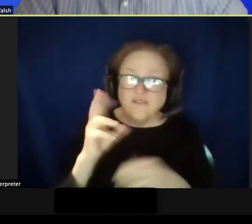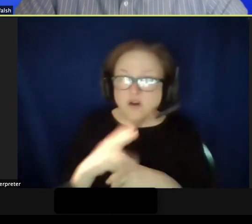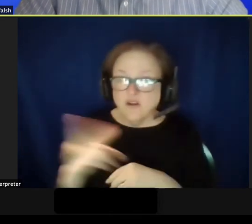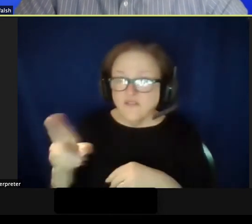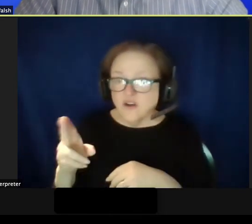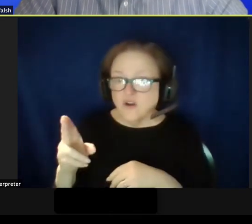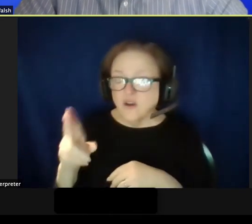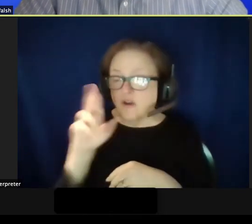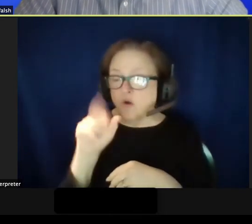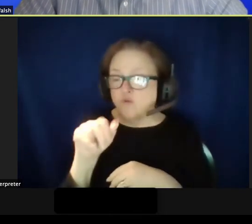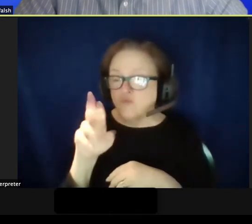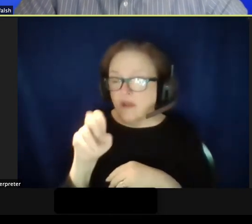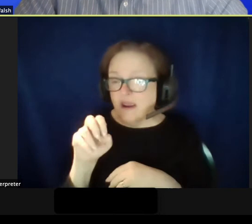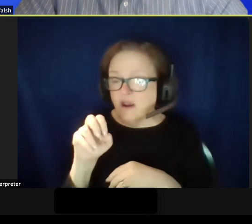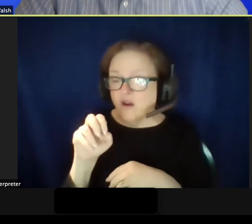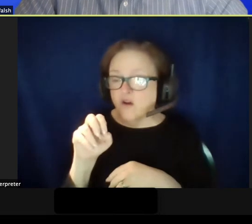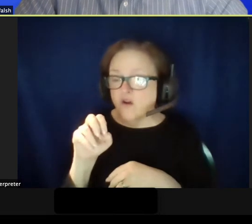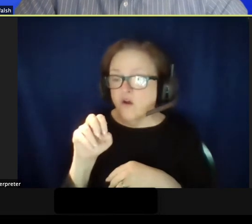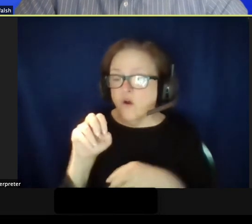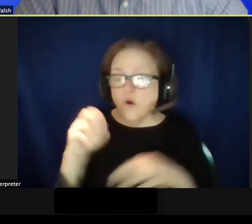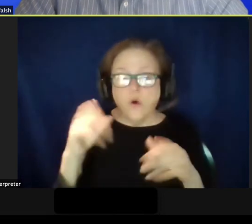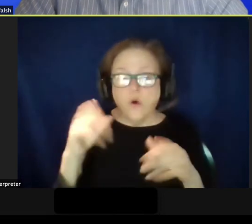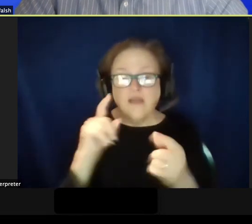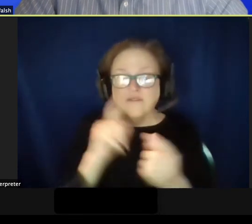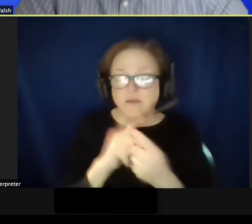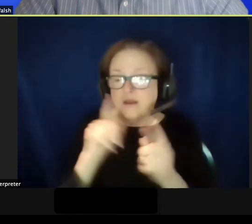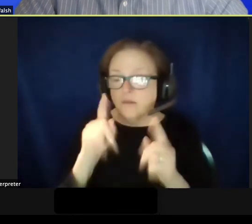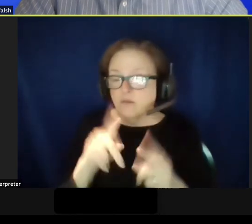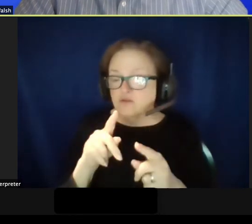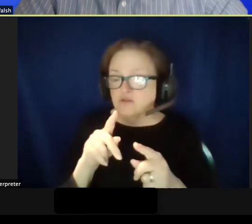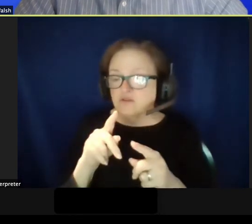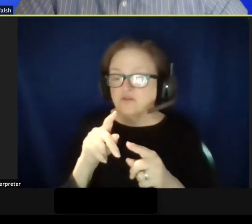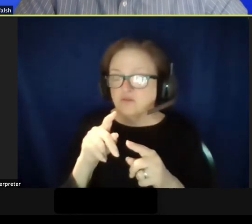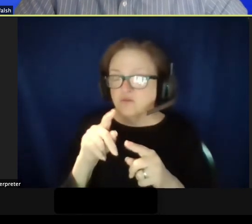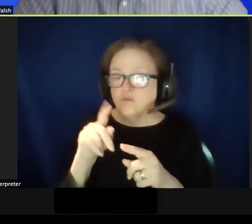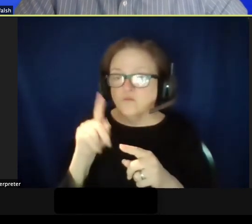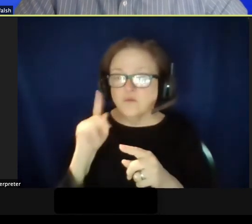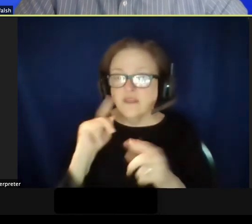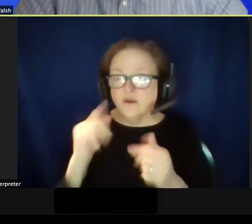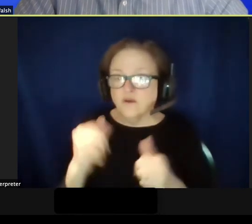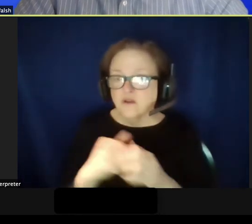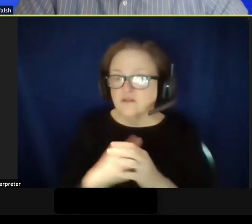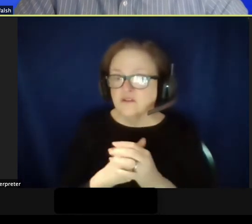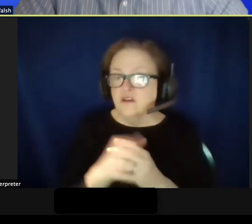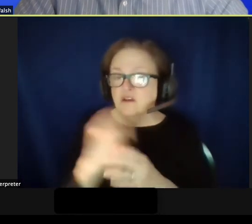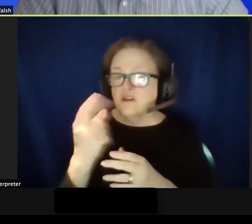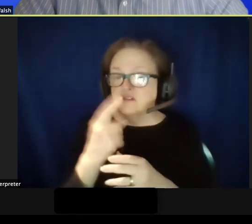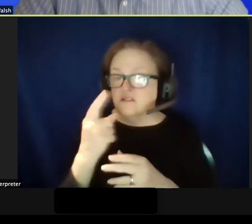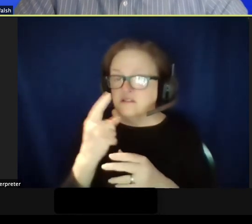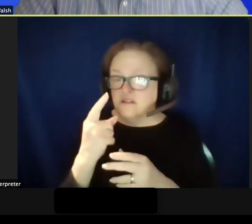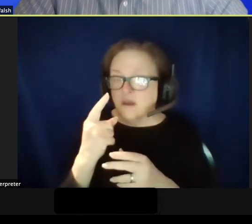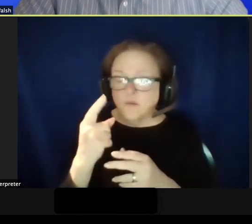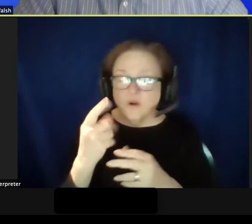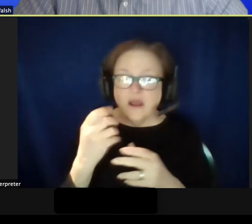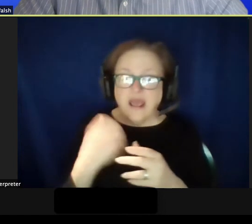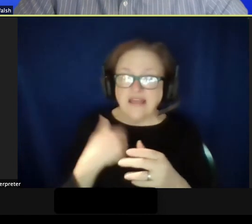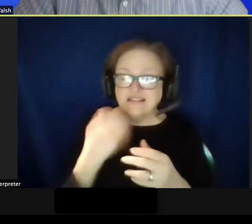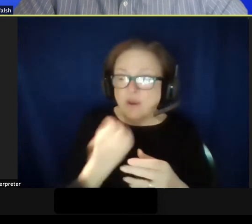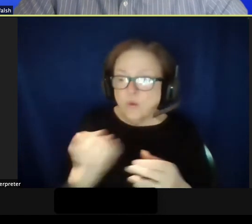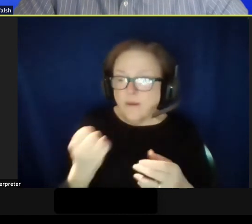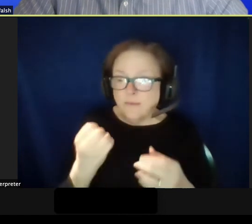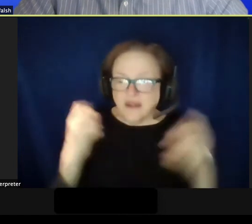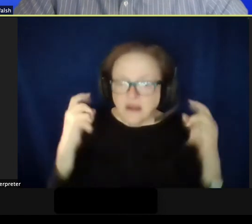or have never met a person that has a hearing loss, someone like them, someone that wears equipment similar to theirs,